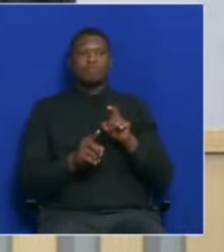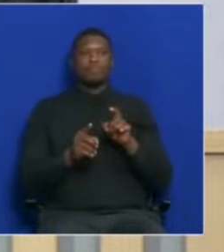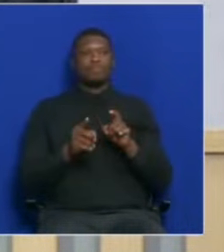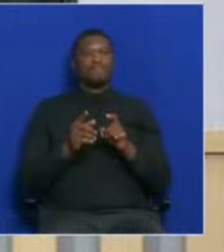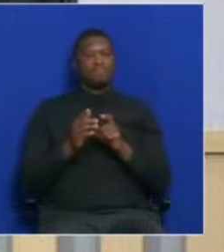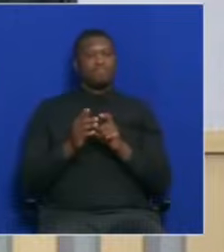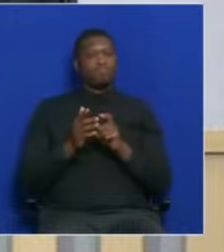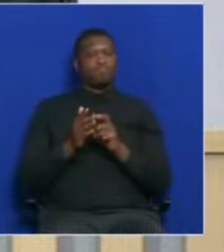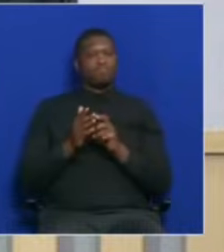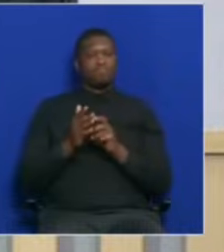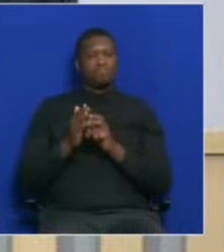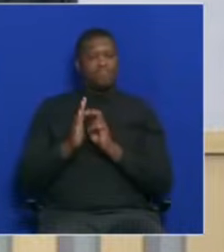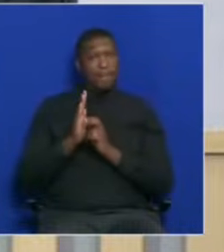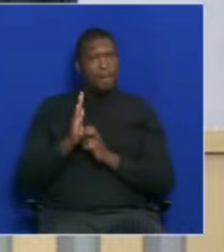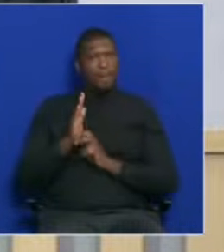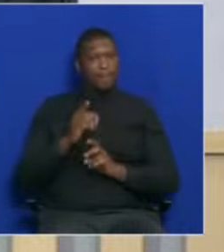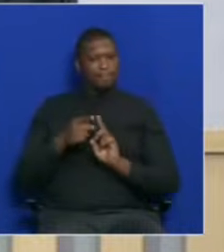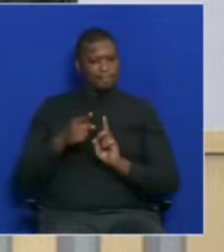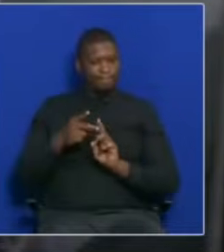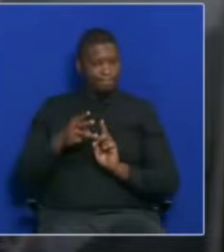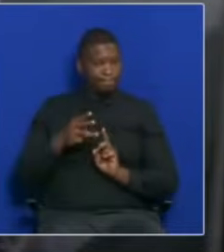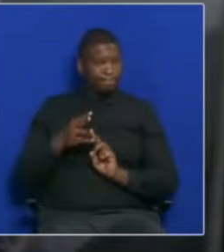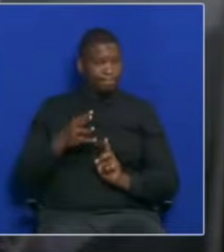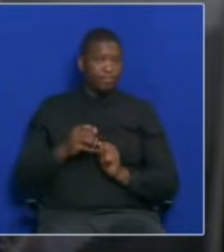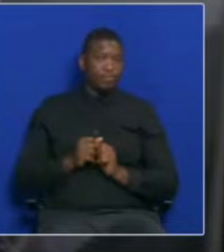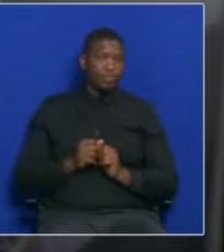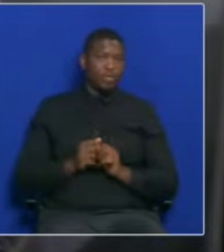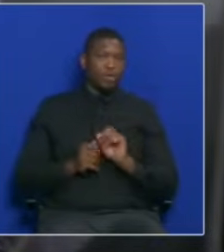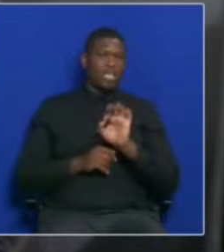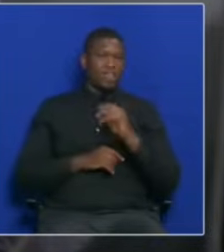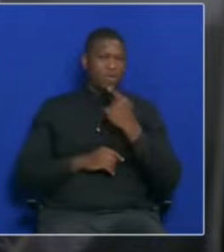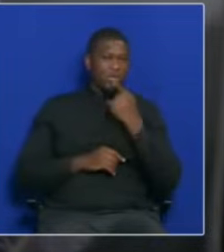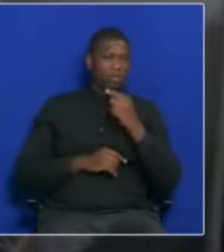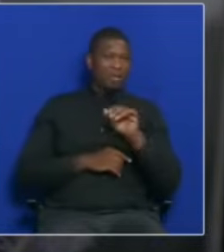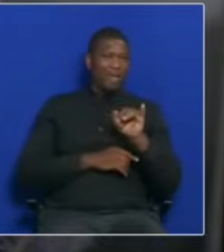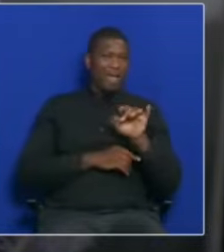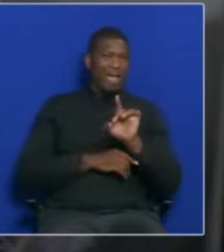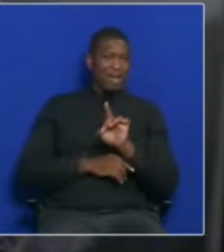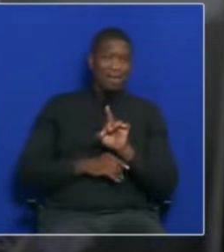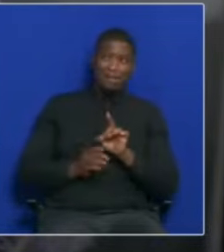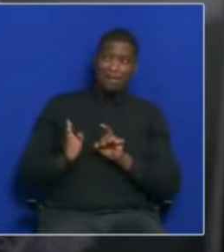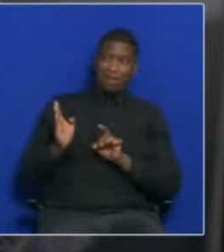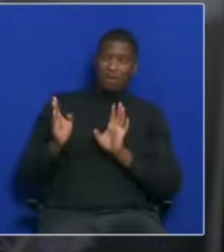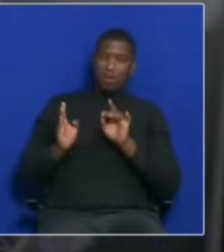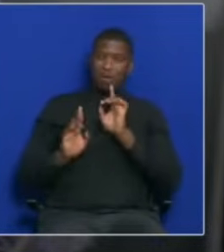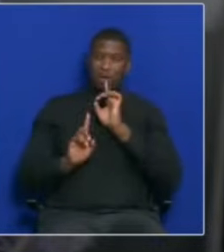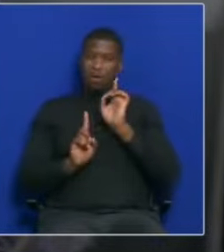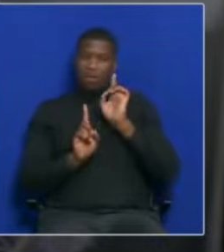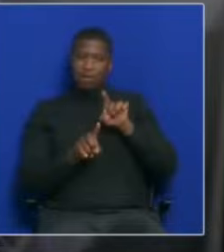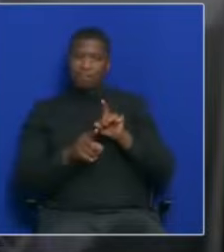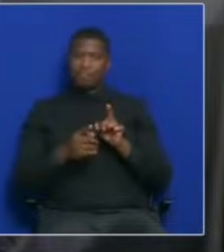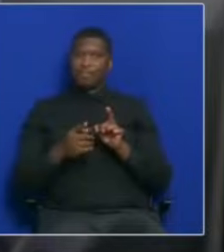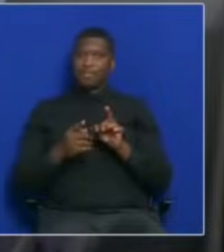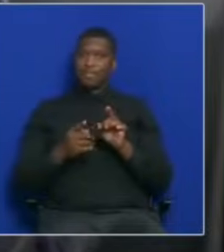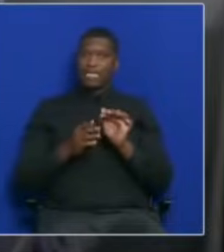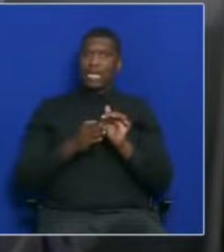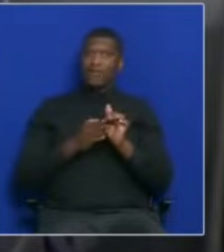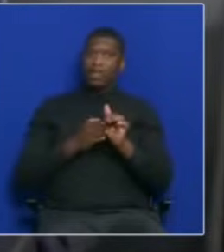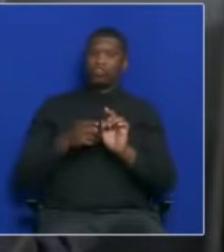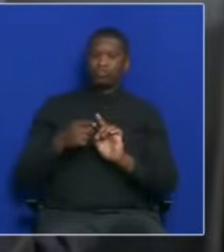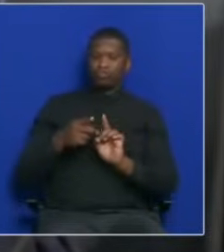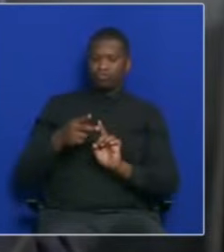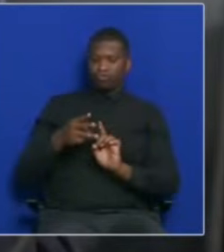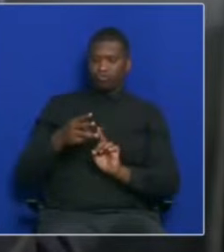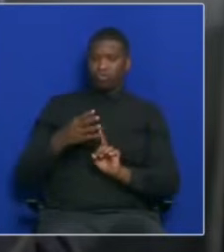investigation. When you say the ID would give specific directions, in this meeting, are you also